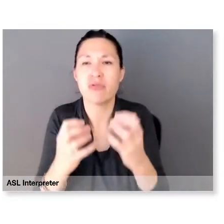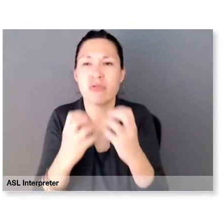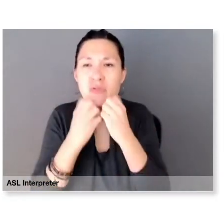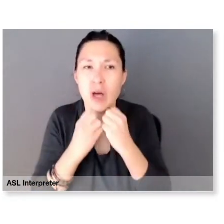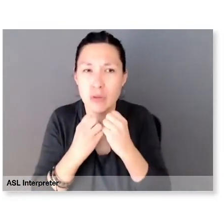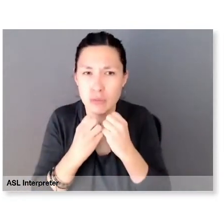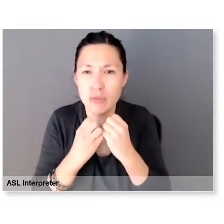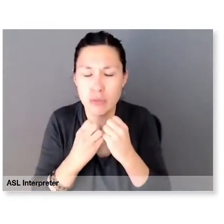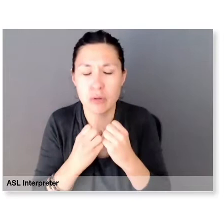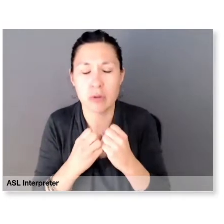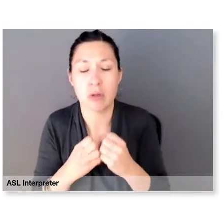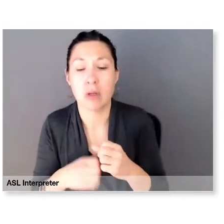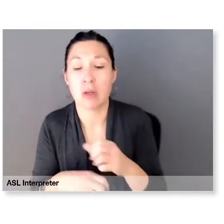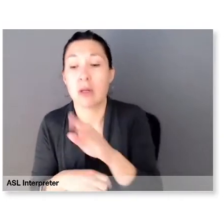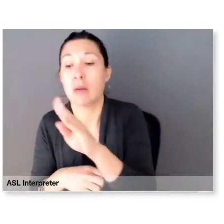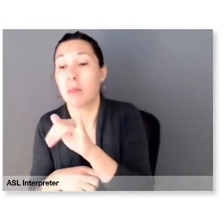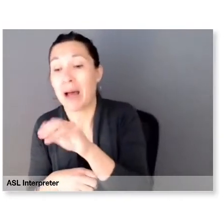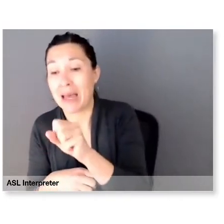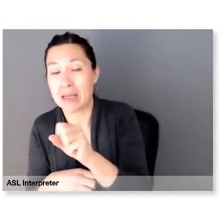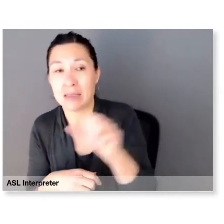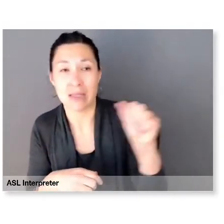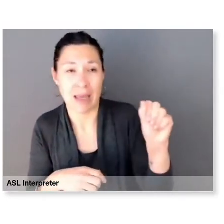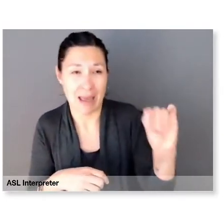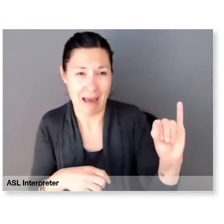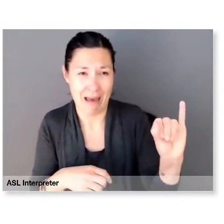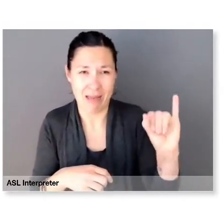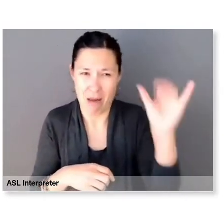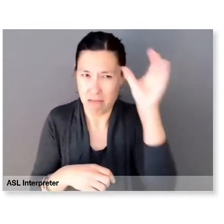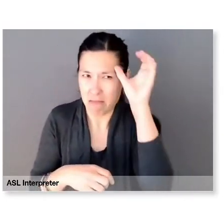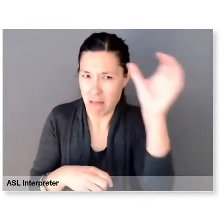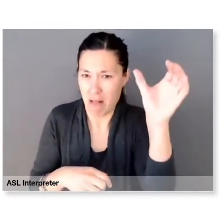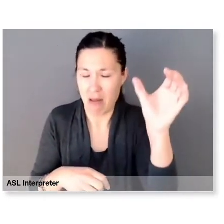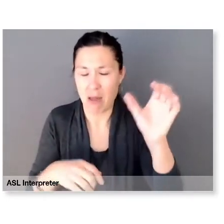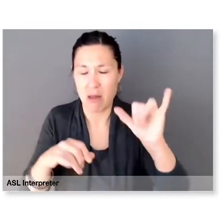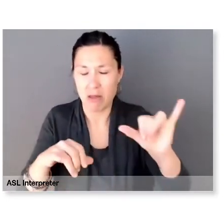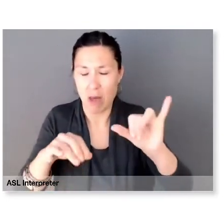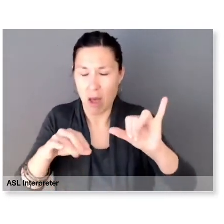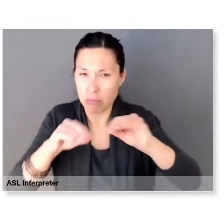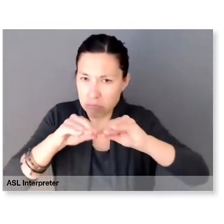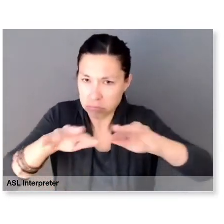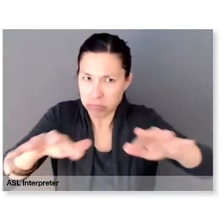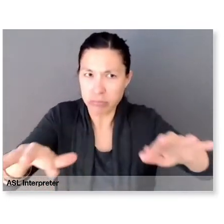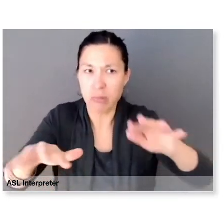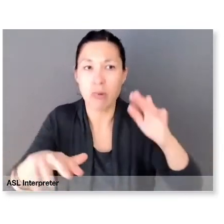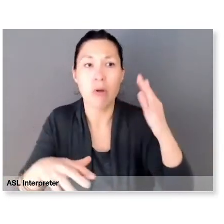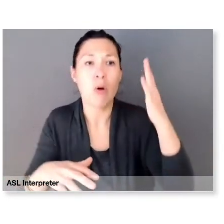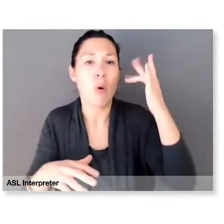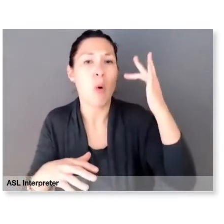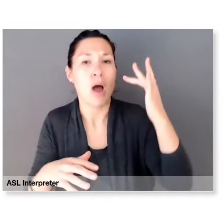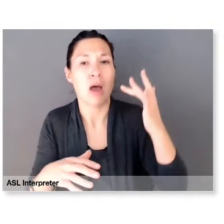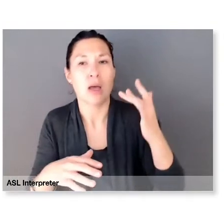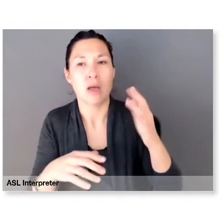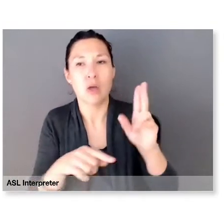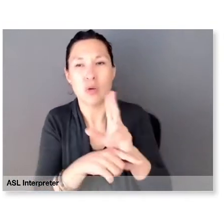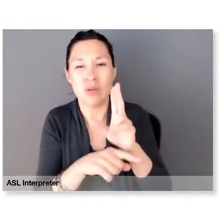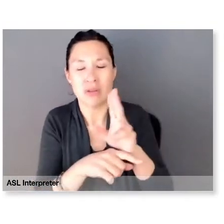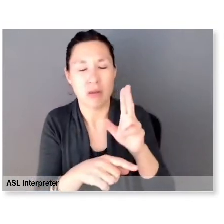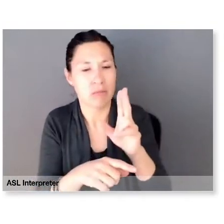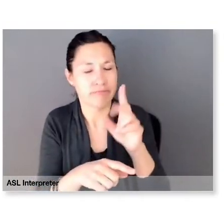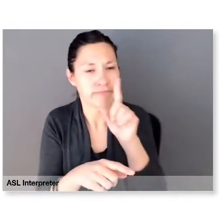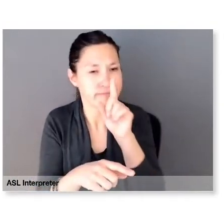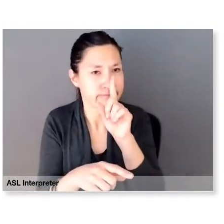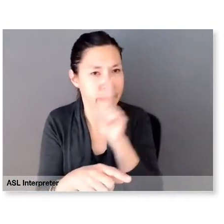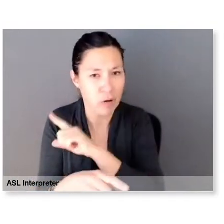in AI, you know, has proliferated in part because of the use of artificial neural networks.